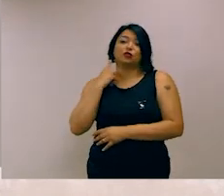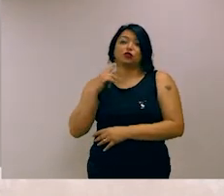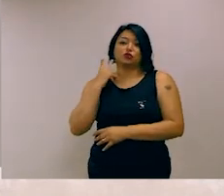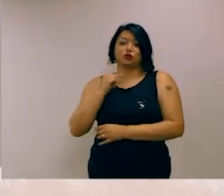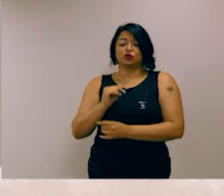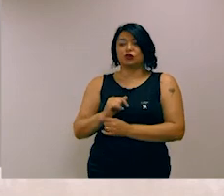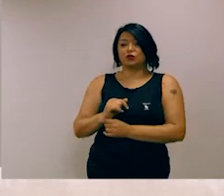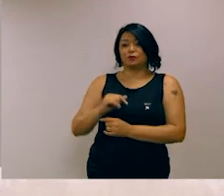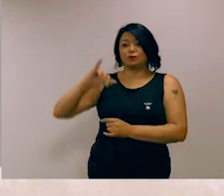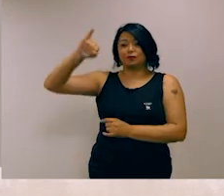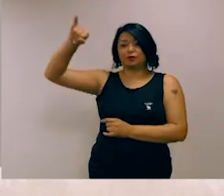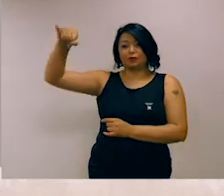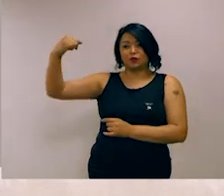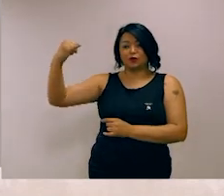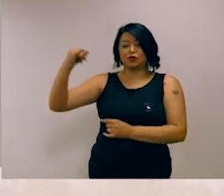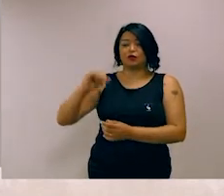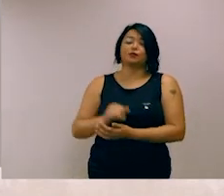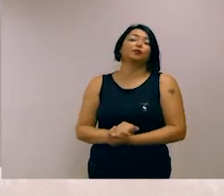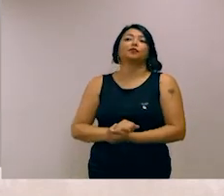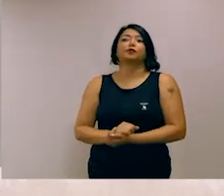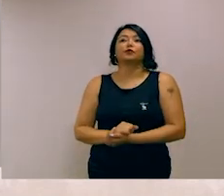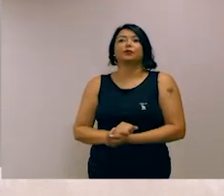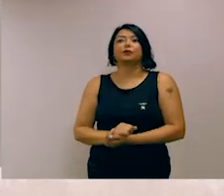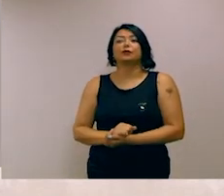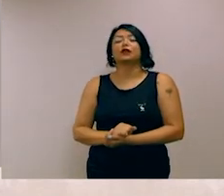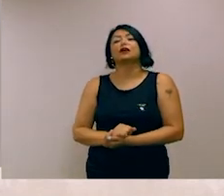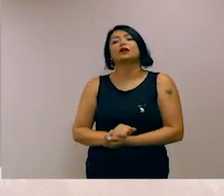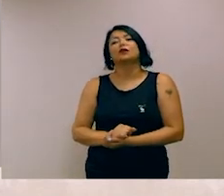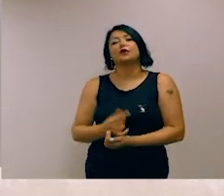It exploded or was damaged.